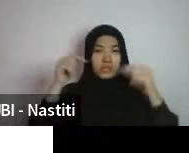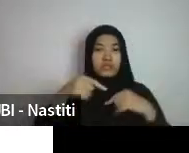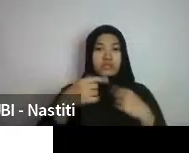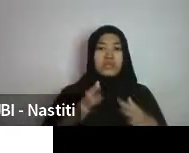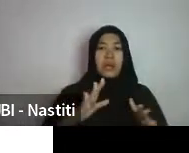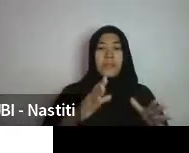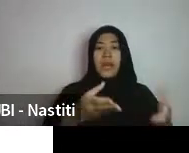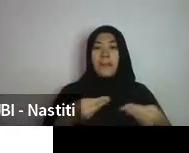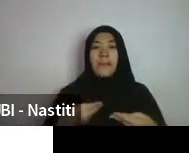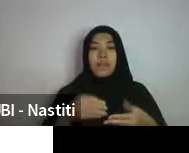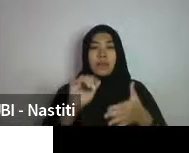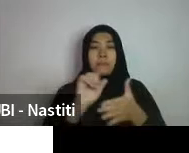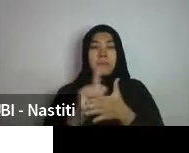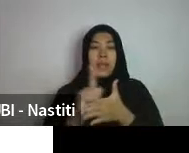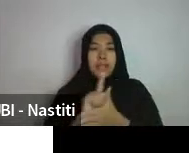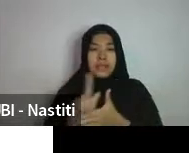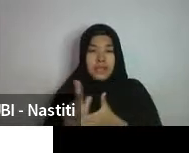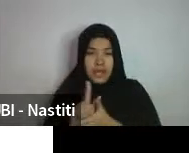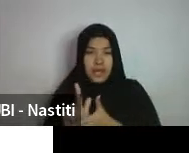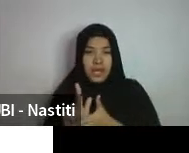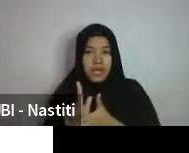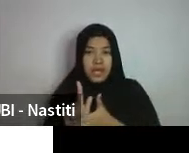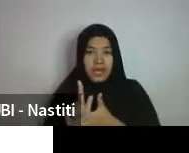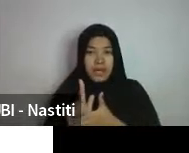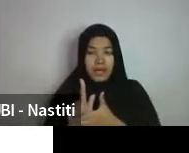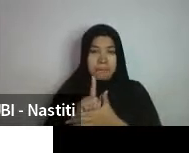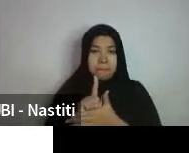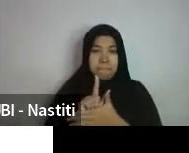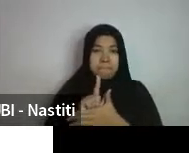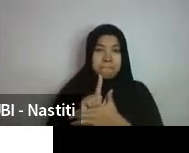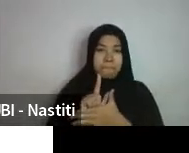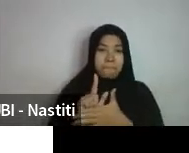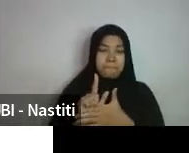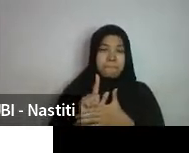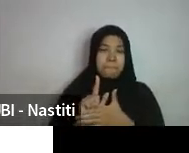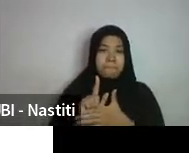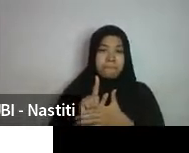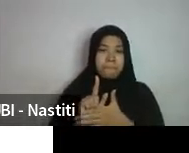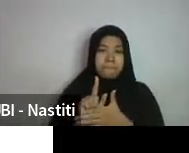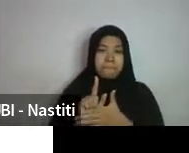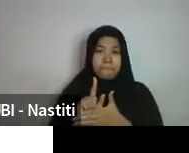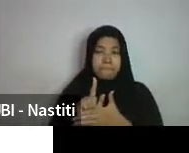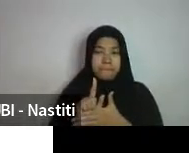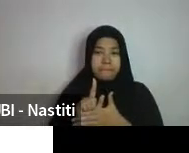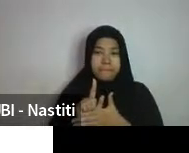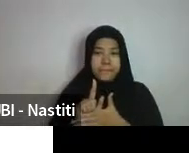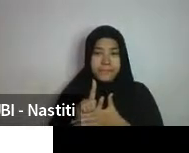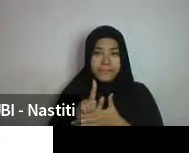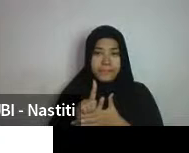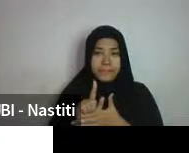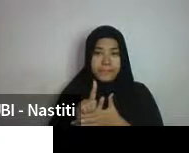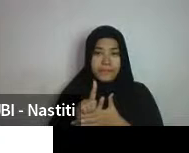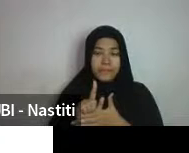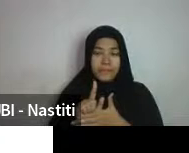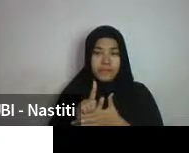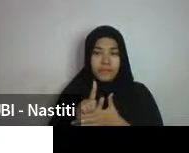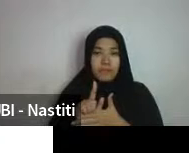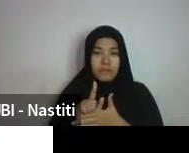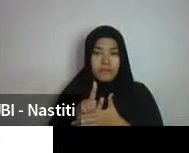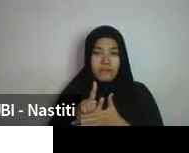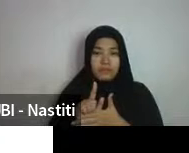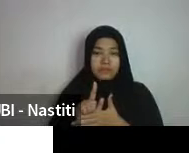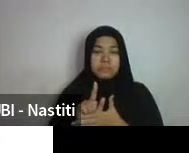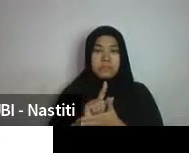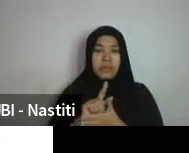professional development, only a small portion, 2 participants, felt that that was sufficient to meet their professional needs.